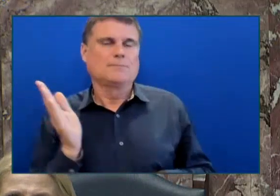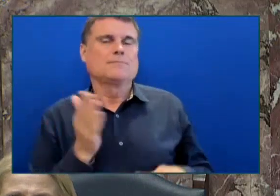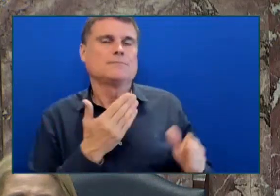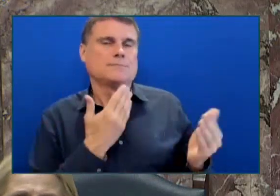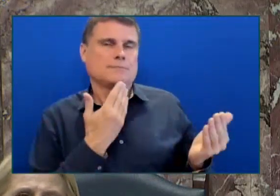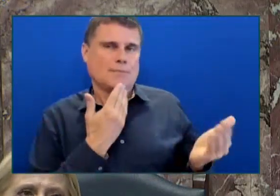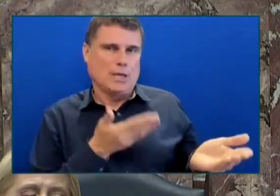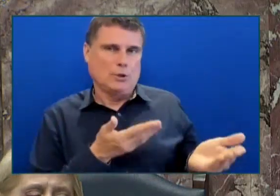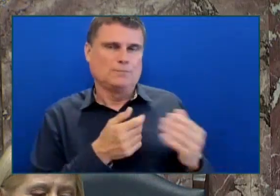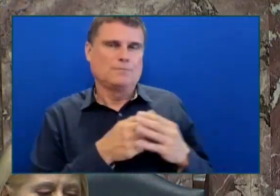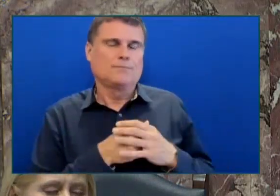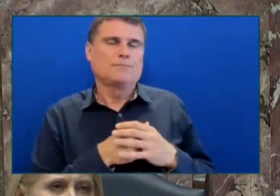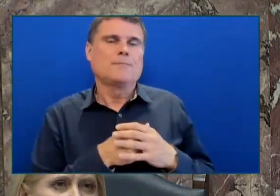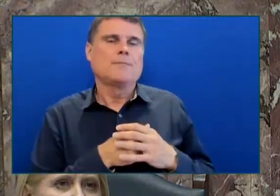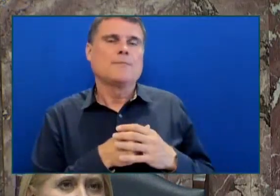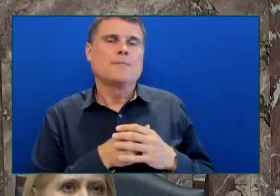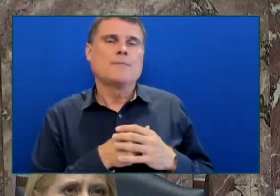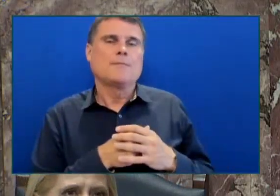that operates